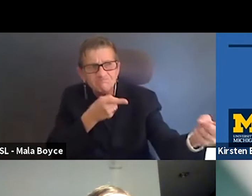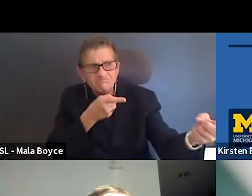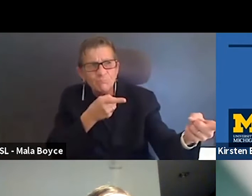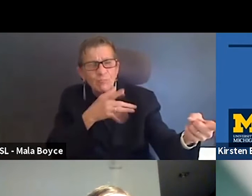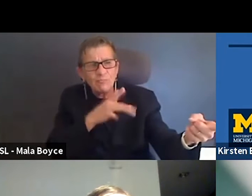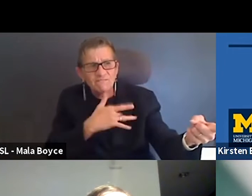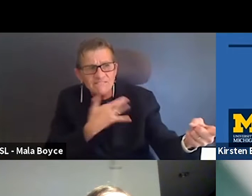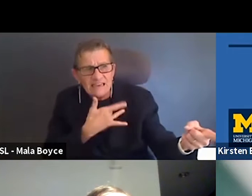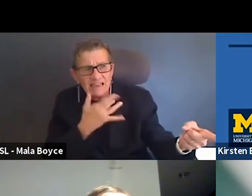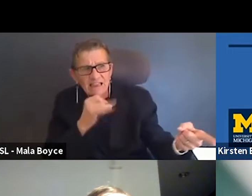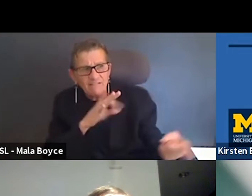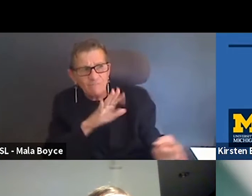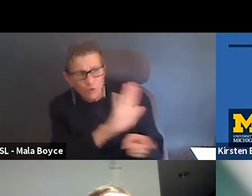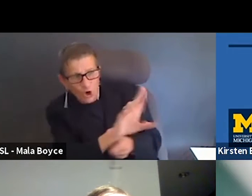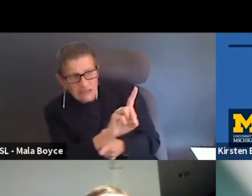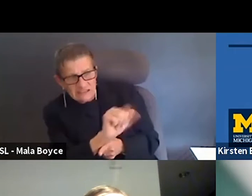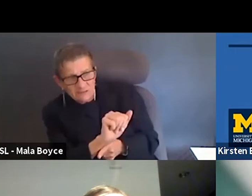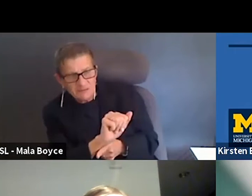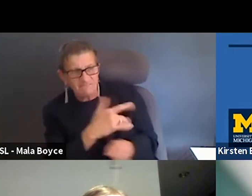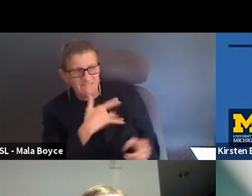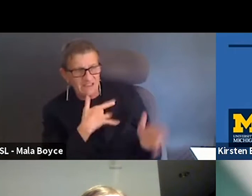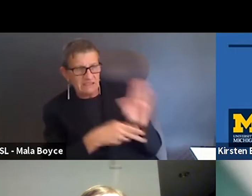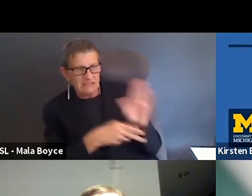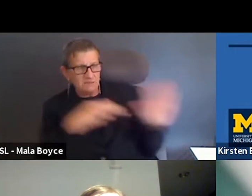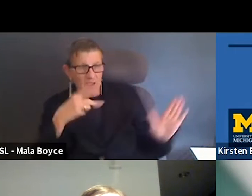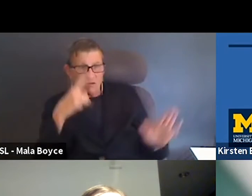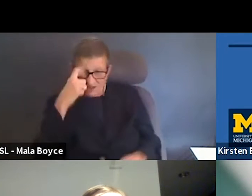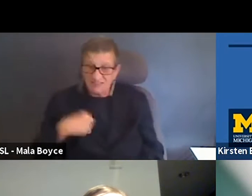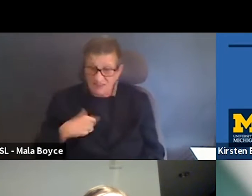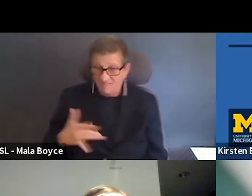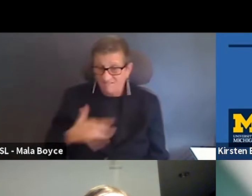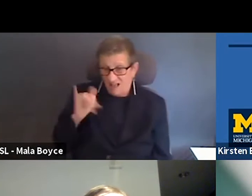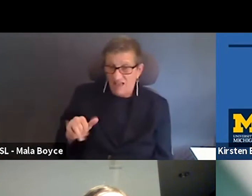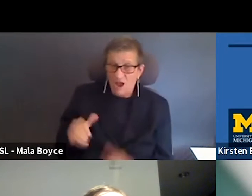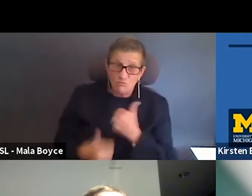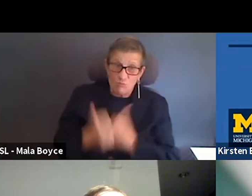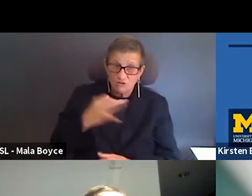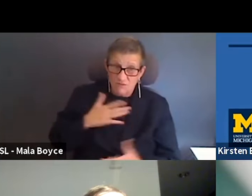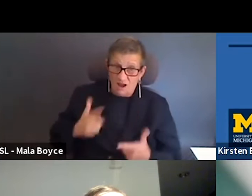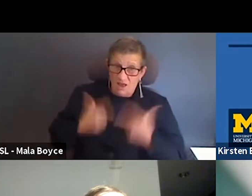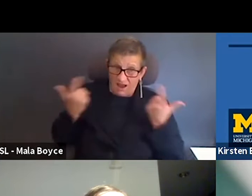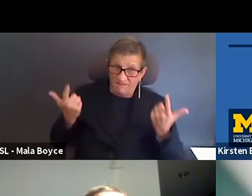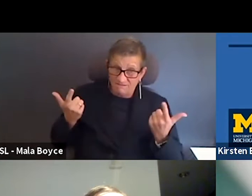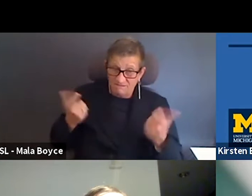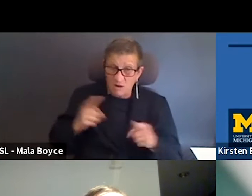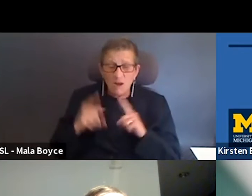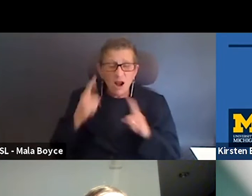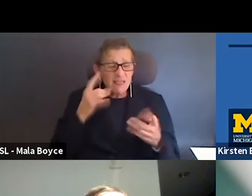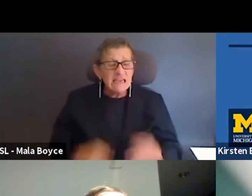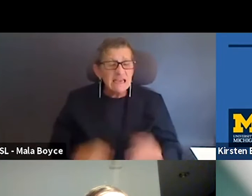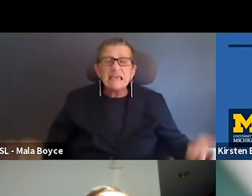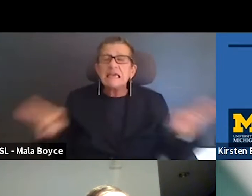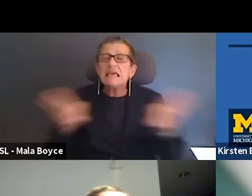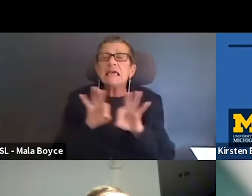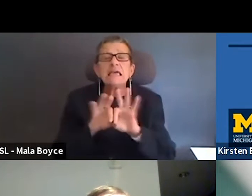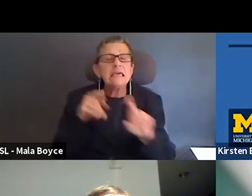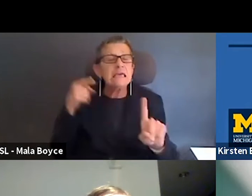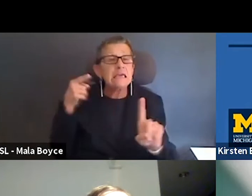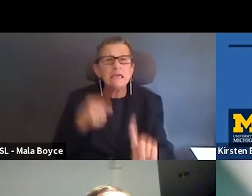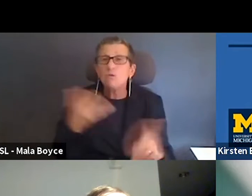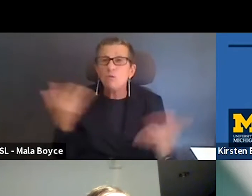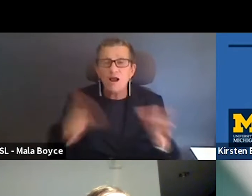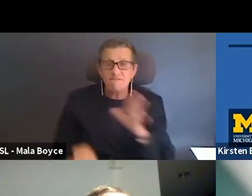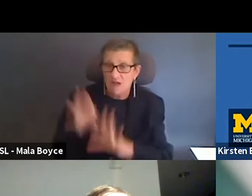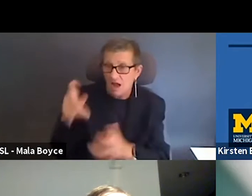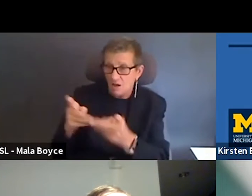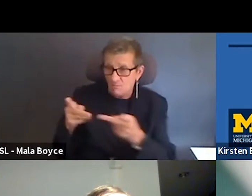feeling of your disability being a stigma, because that's how I felt for most of my life. But I think the key thing is finding a place that is attempting